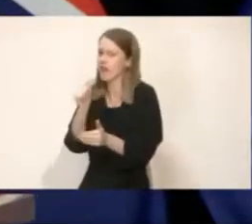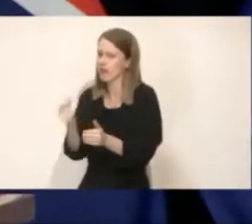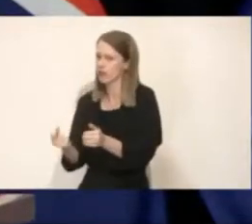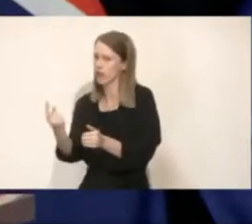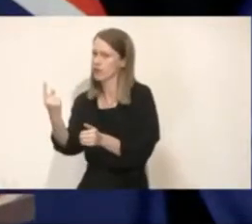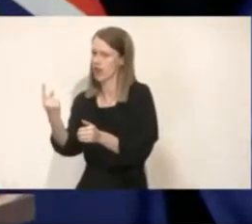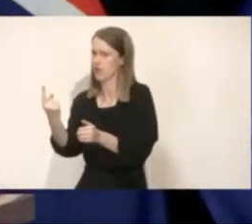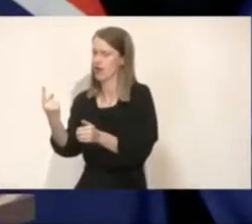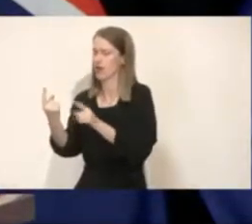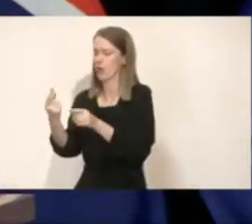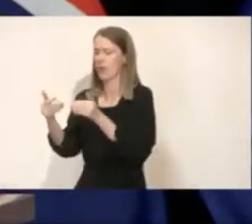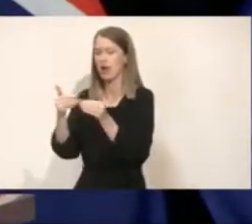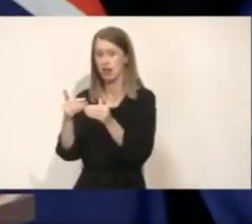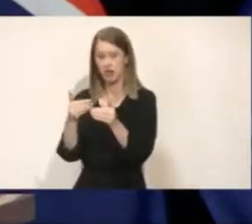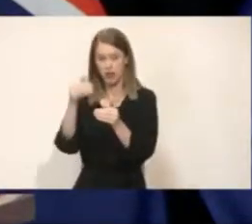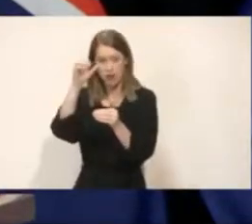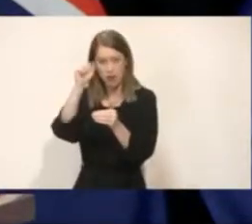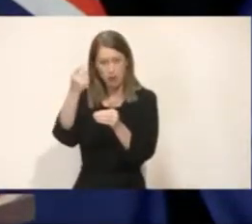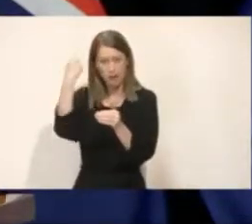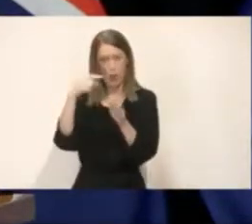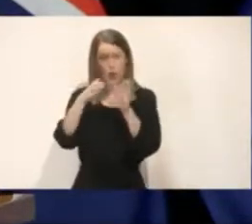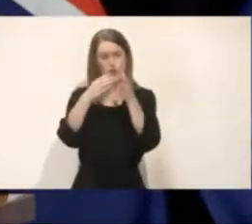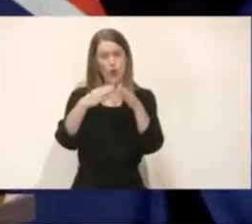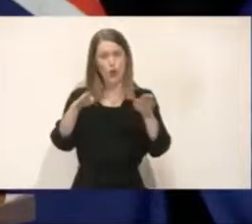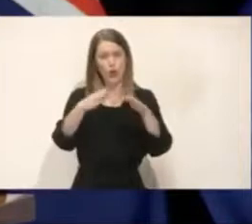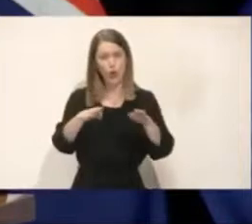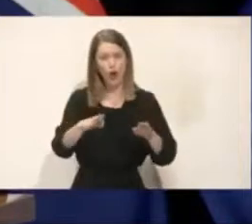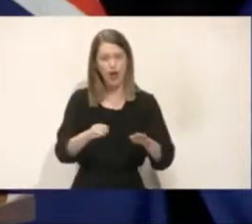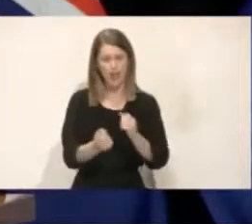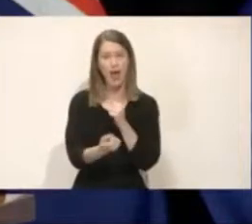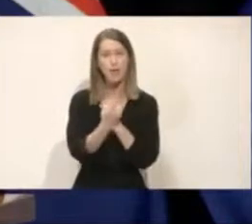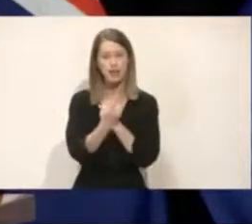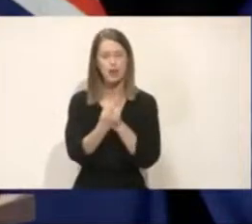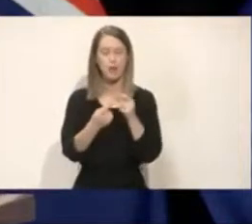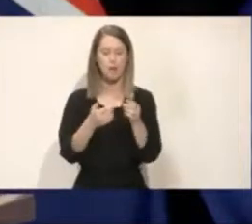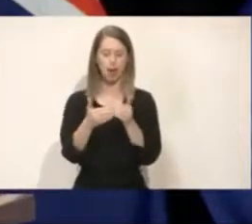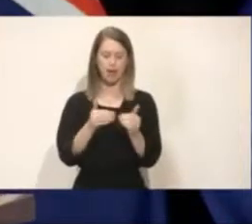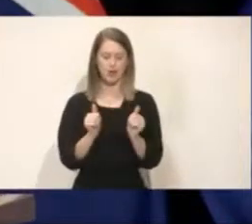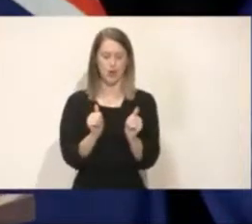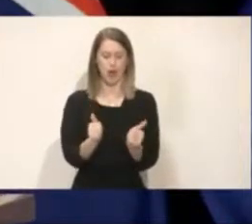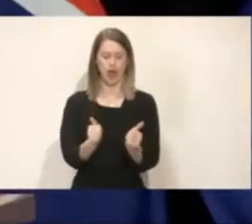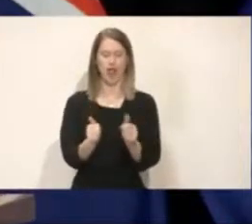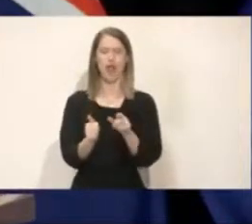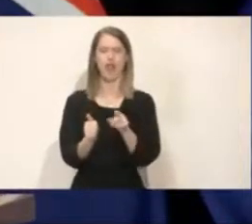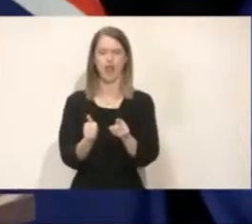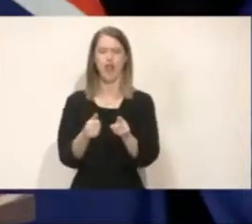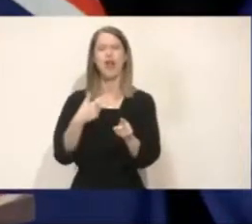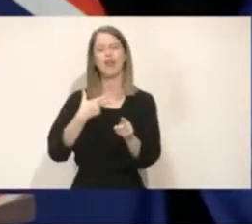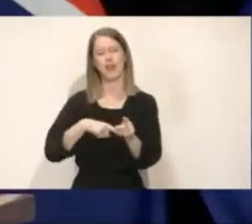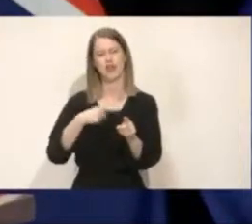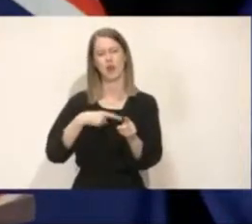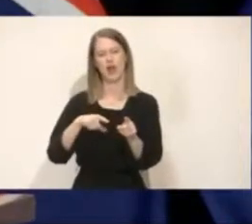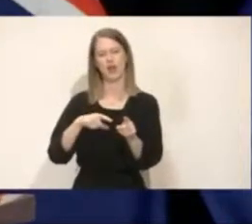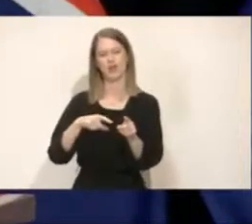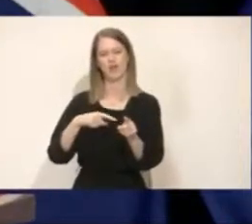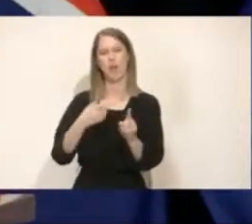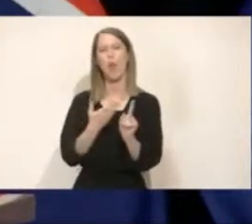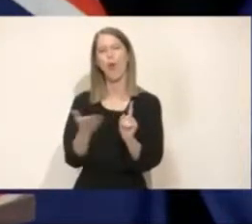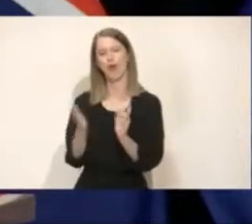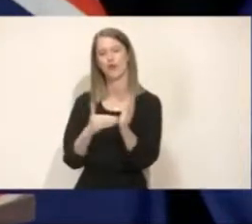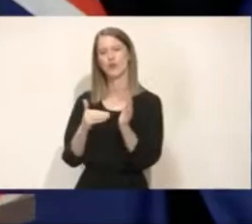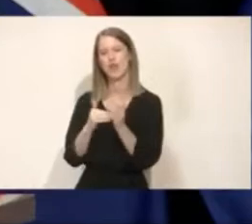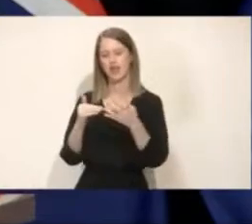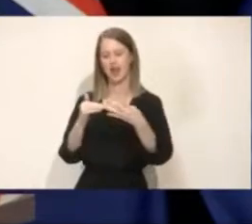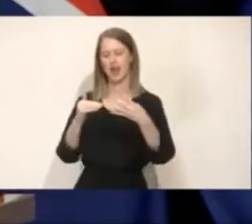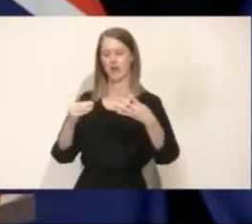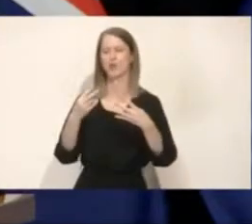beyond. That did happen in Tokoroa. We've been able to successfully manage that very, very well, but that's why we've kept those restrictions. Ultimately,